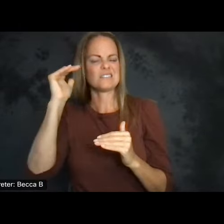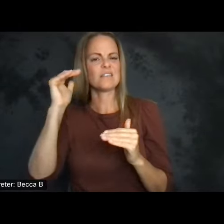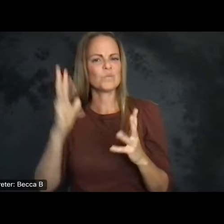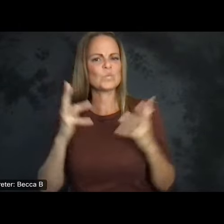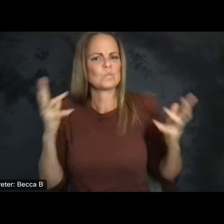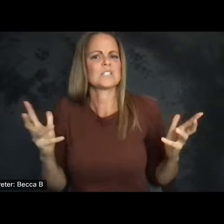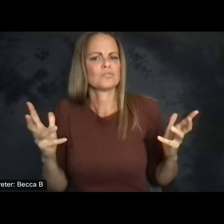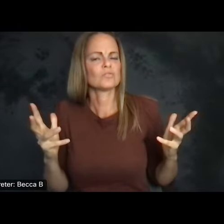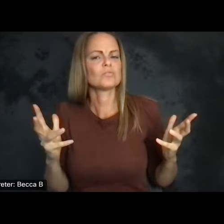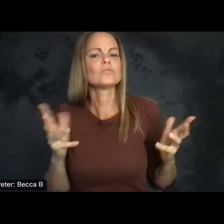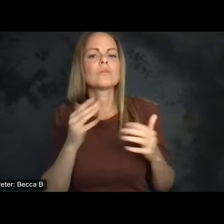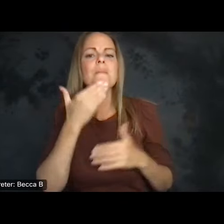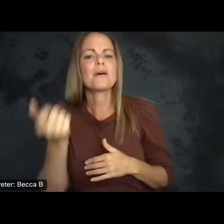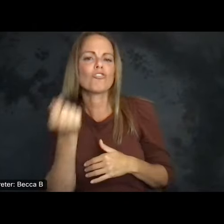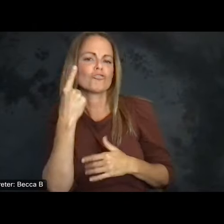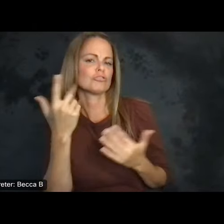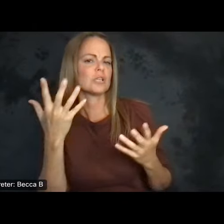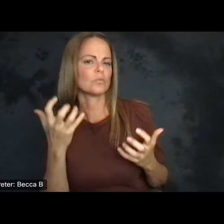it. Other questions?